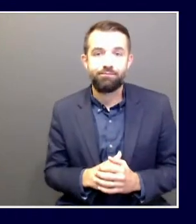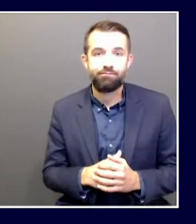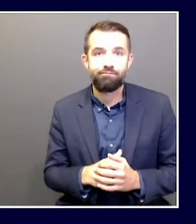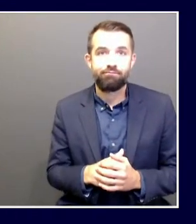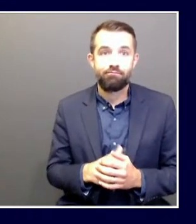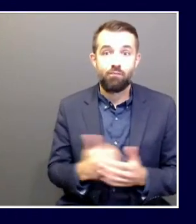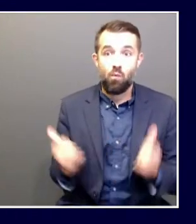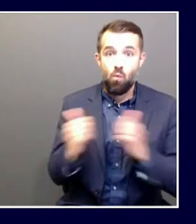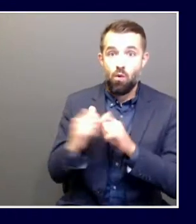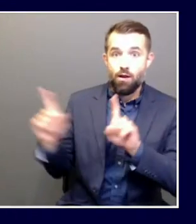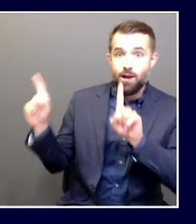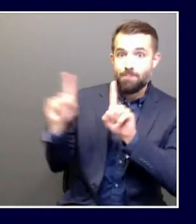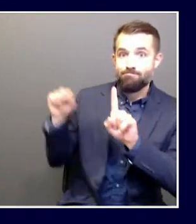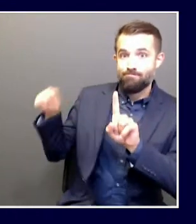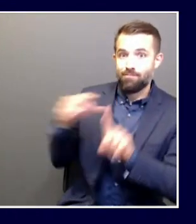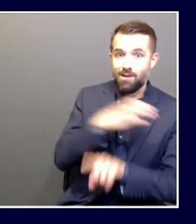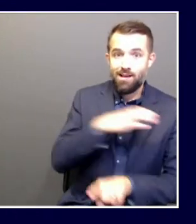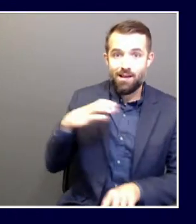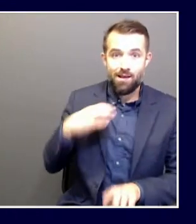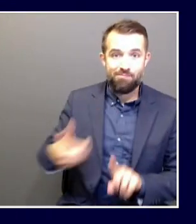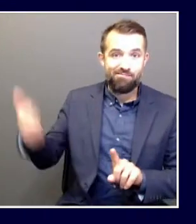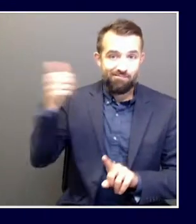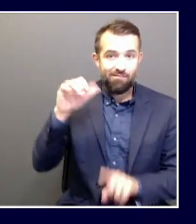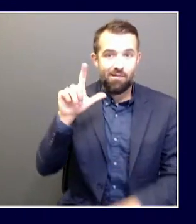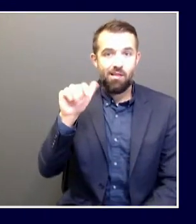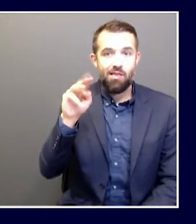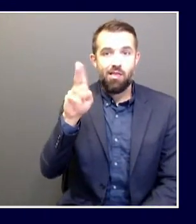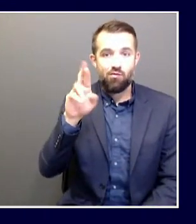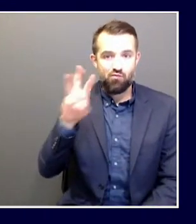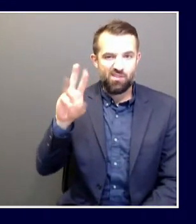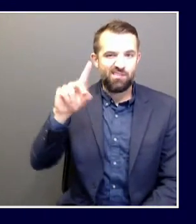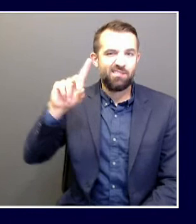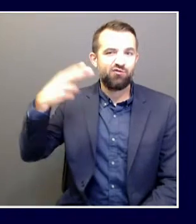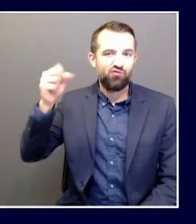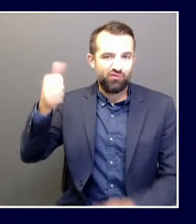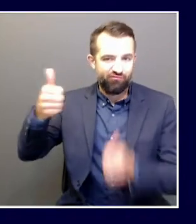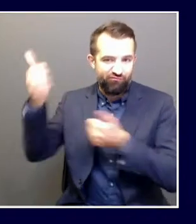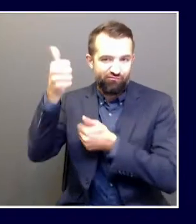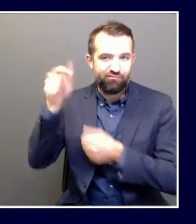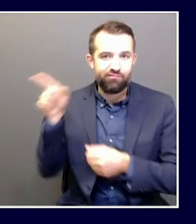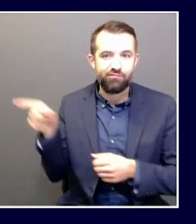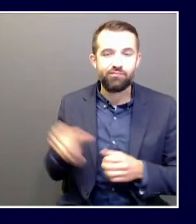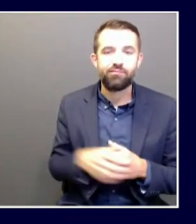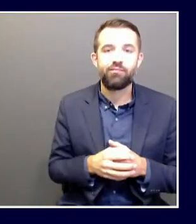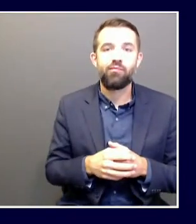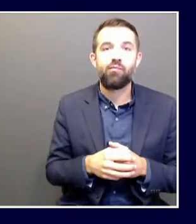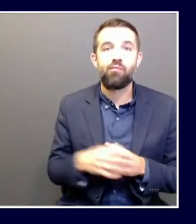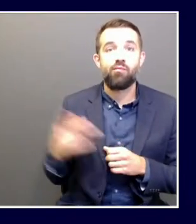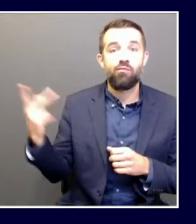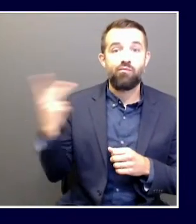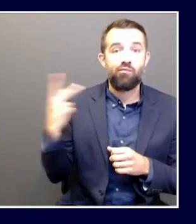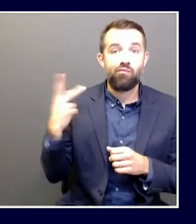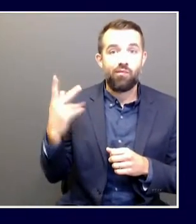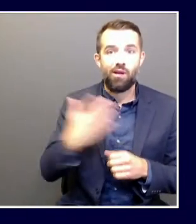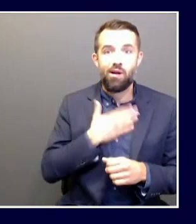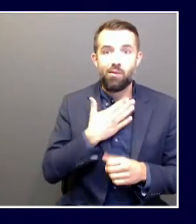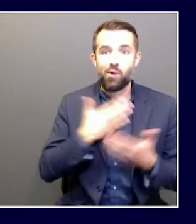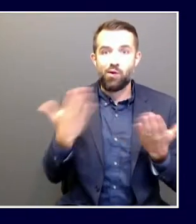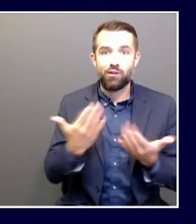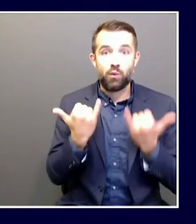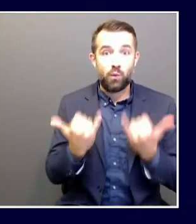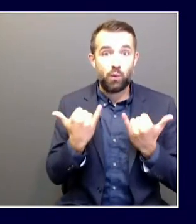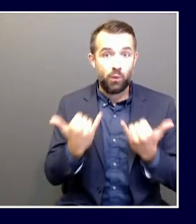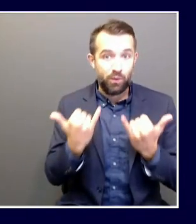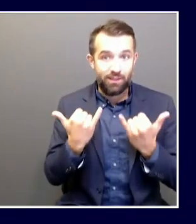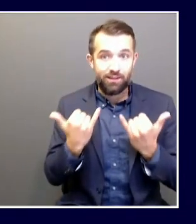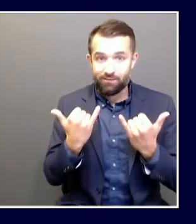Lambrou, Commissioner of Maine's Department of Health and Human Services. Commissioner Lambrou and I are delighted to be able to join everyone this